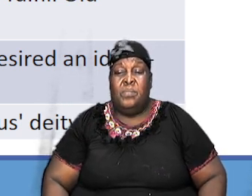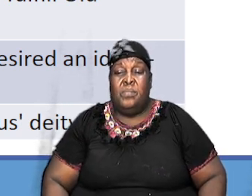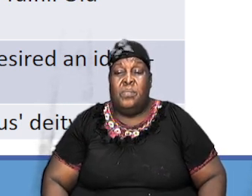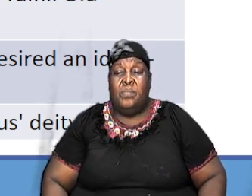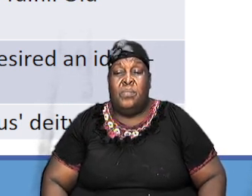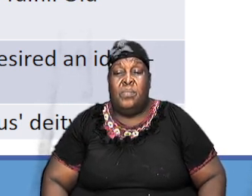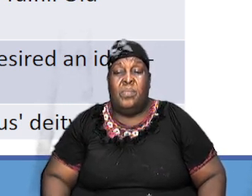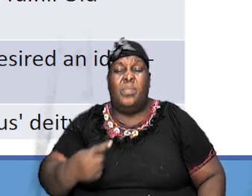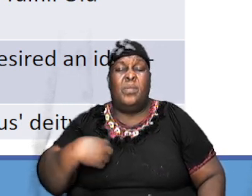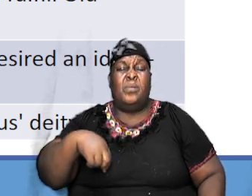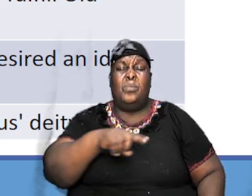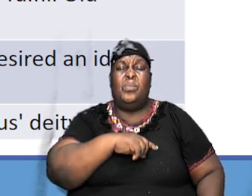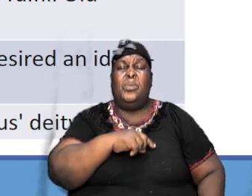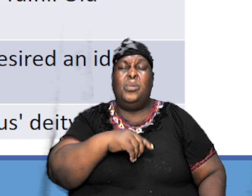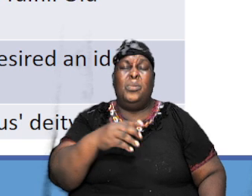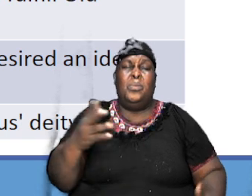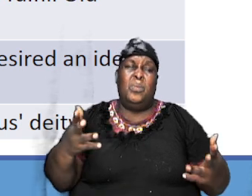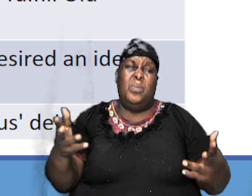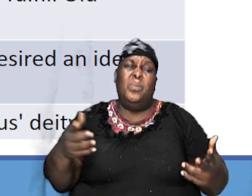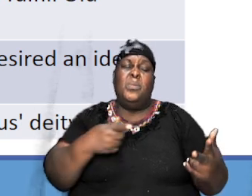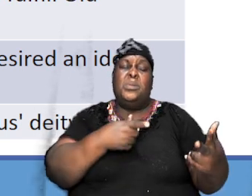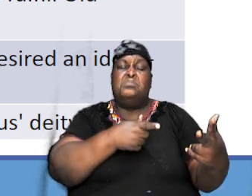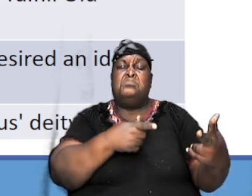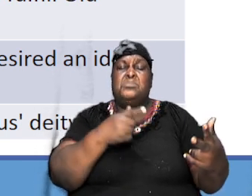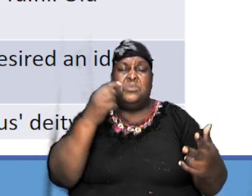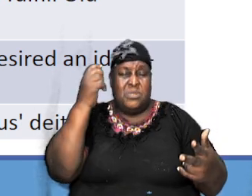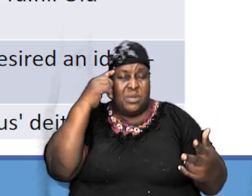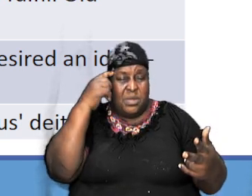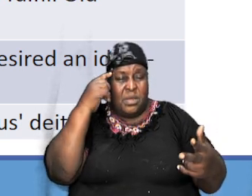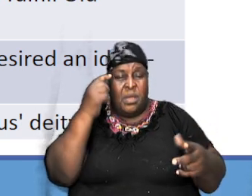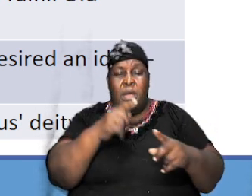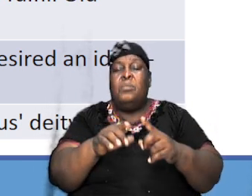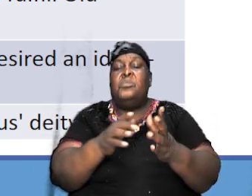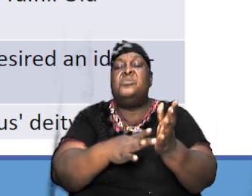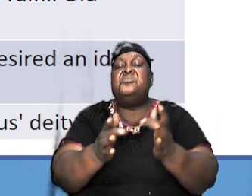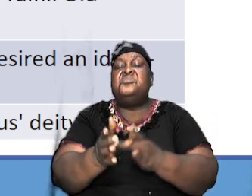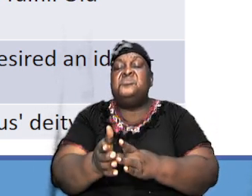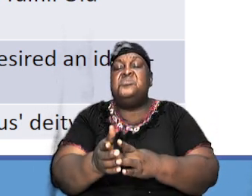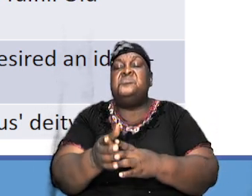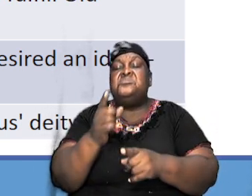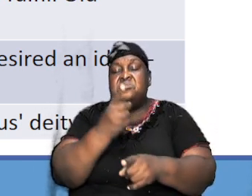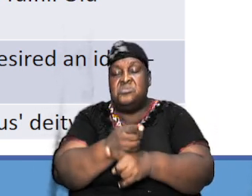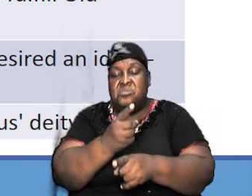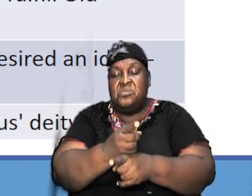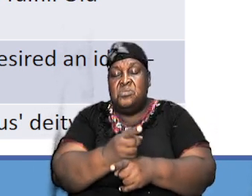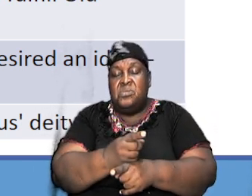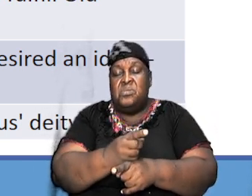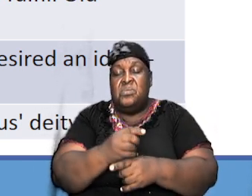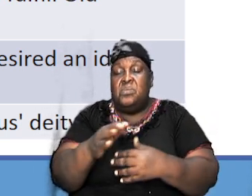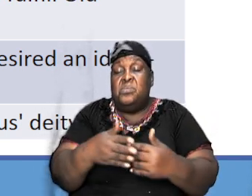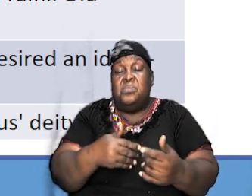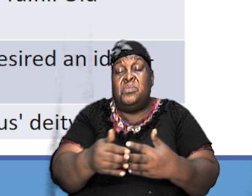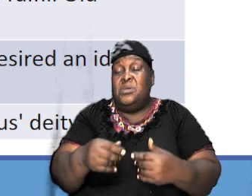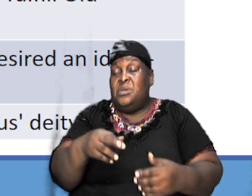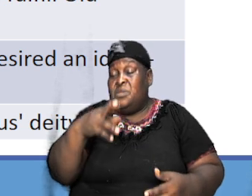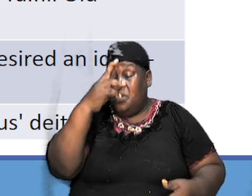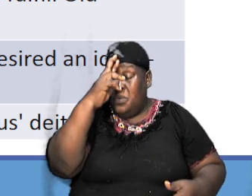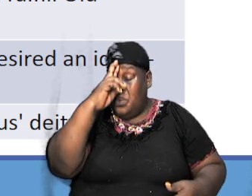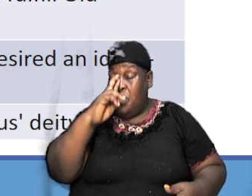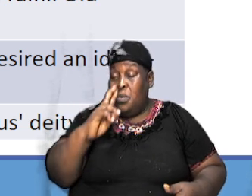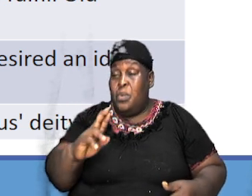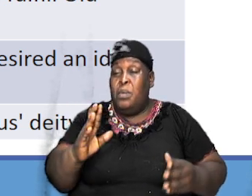you know, we know what you think, but Jesus is the answer. Whether you are Roman, whether you are Greek, or whether you are